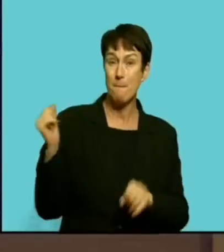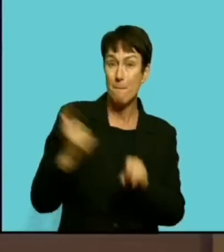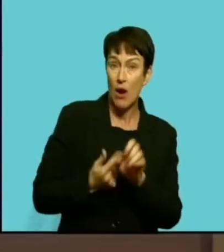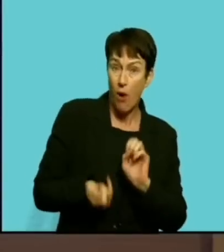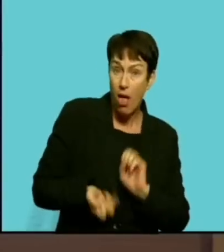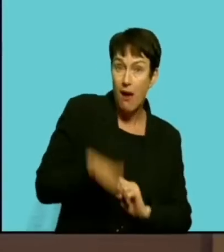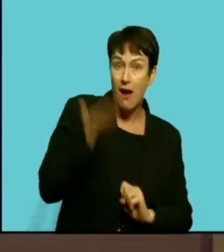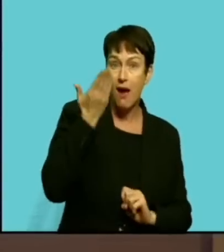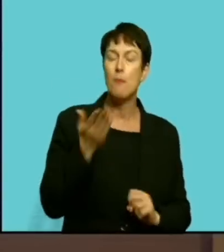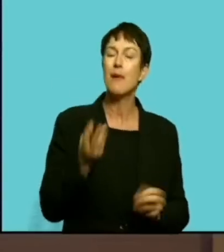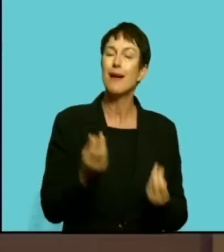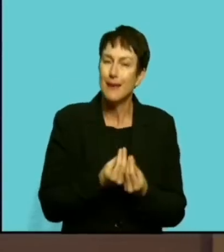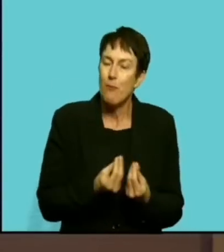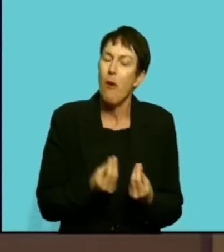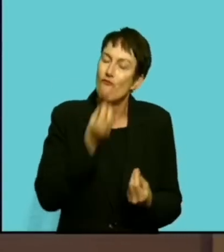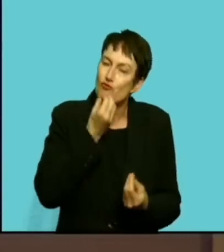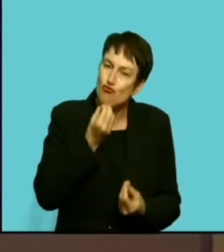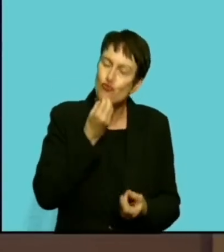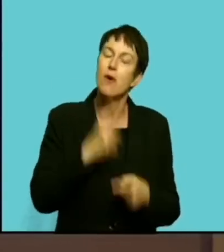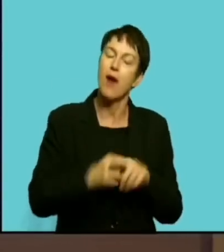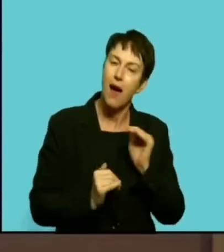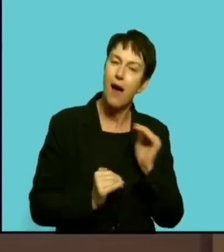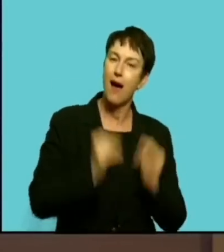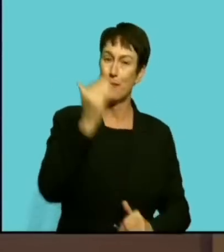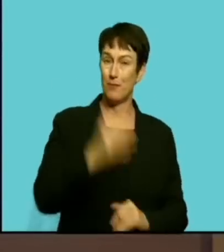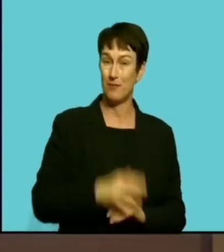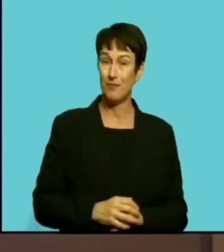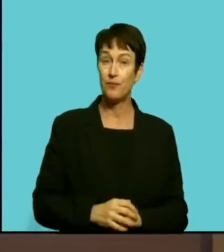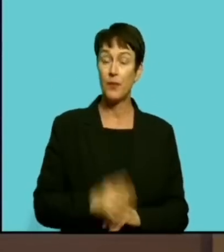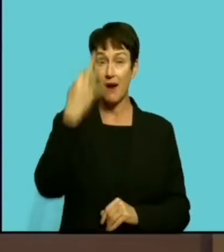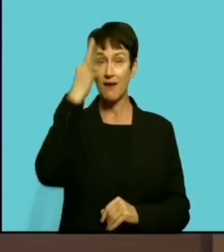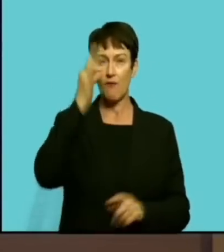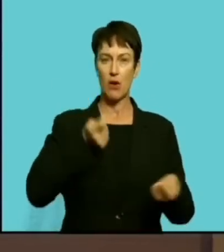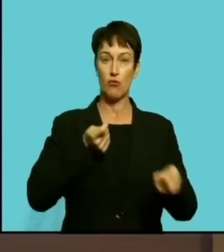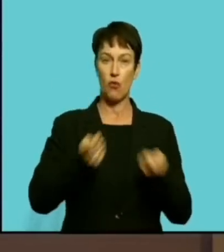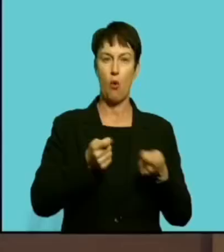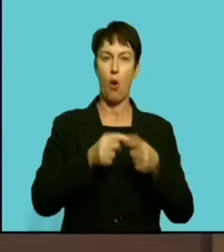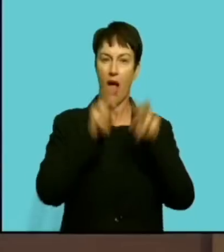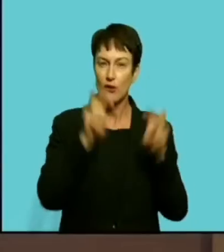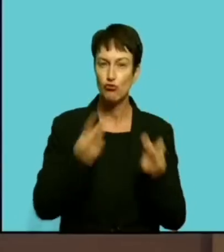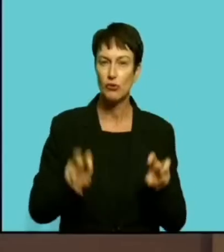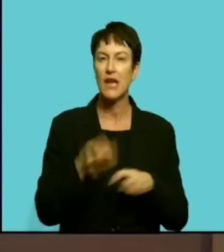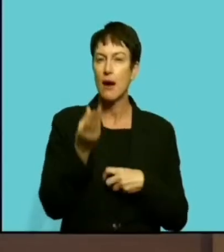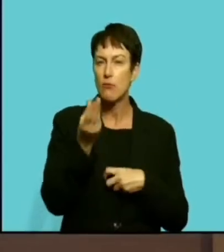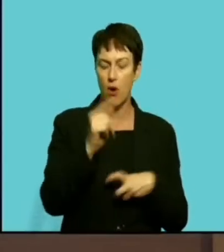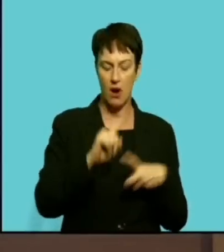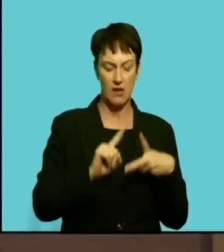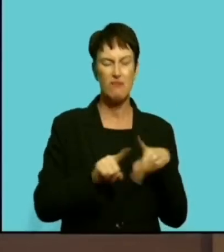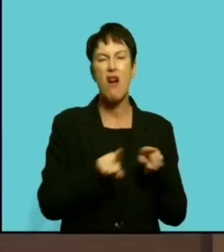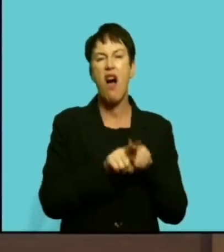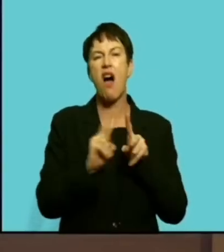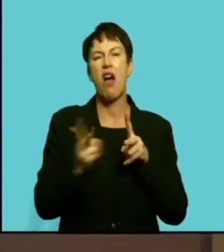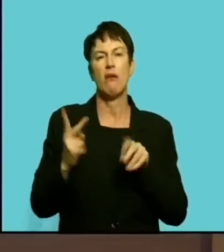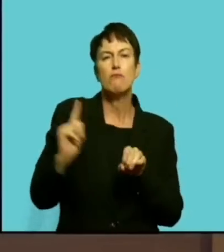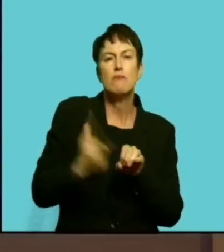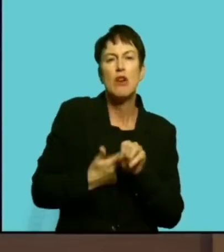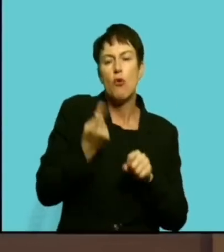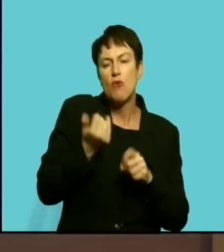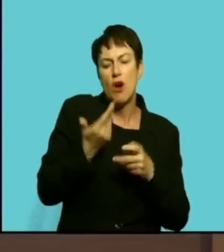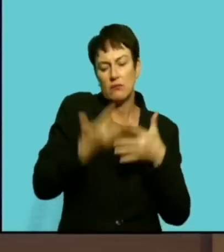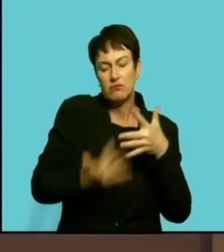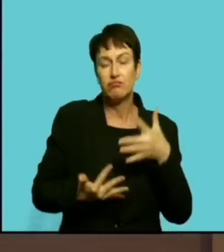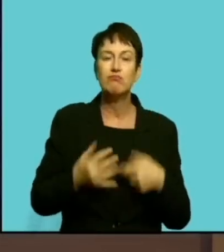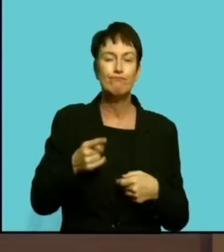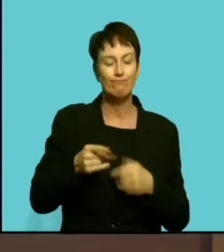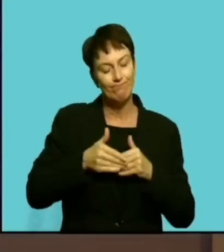intensify. Electricity and other administered prices continue to present short and medium-term risks.